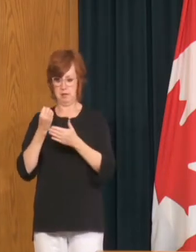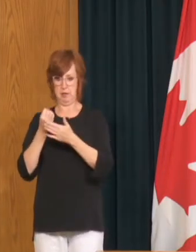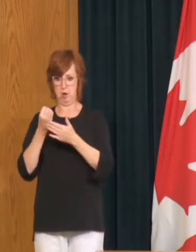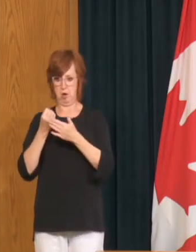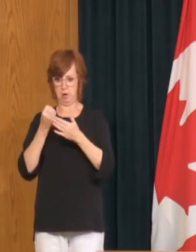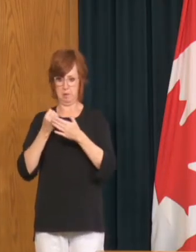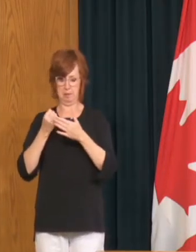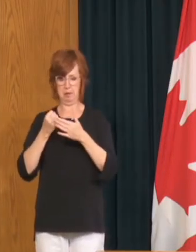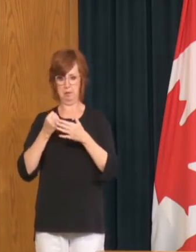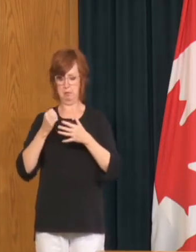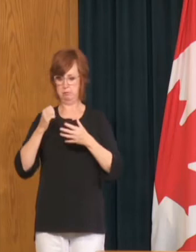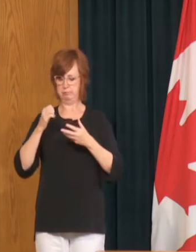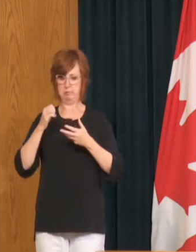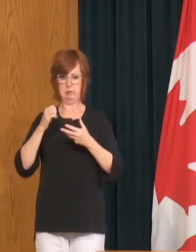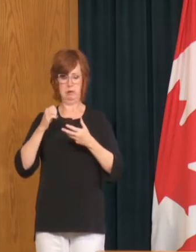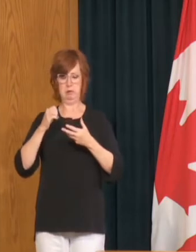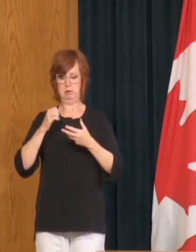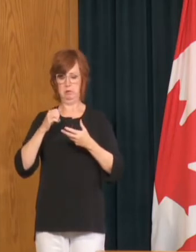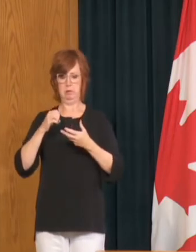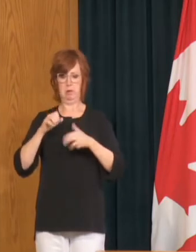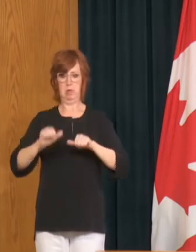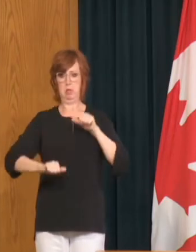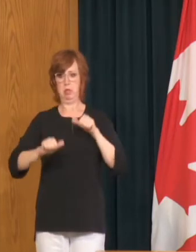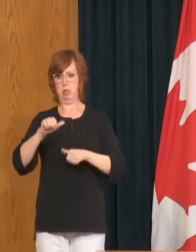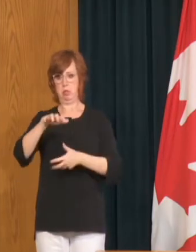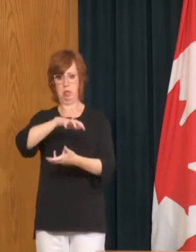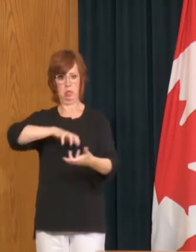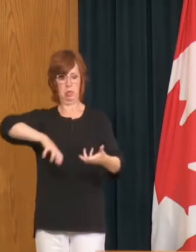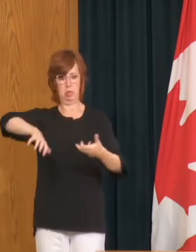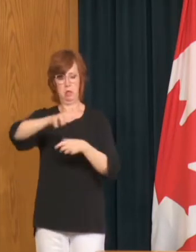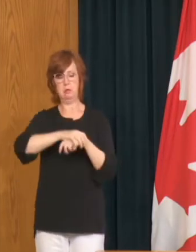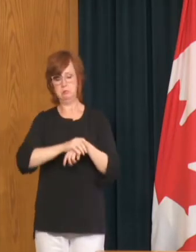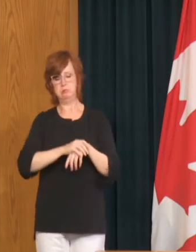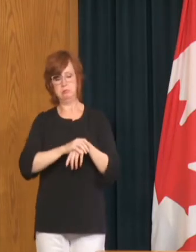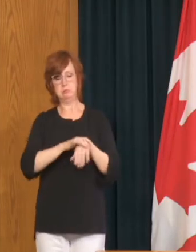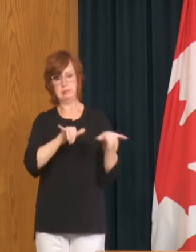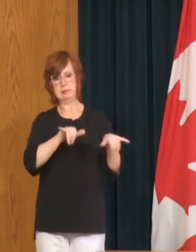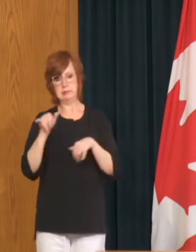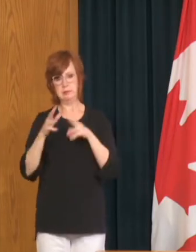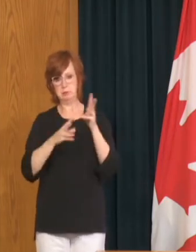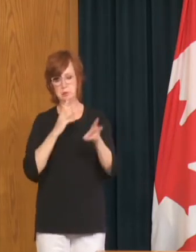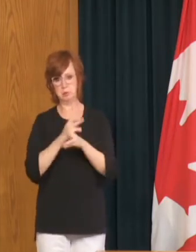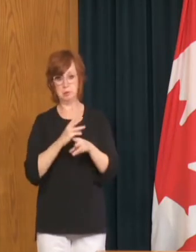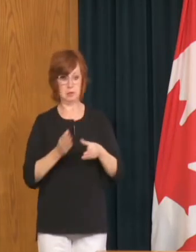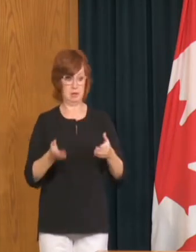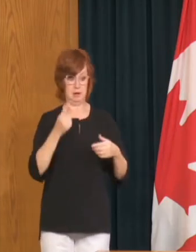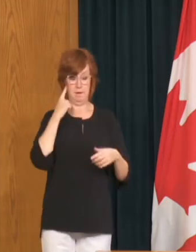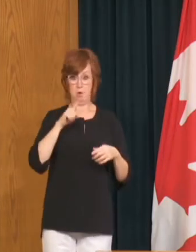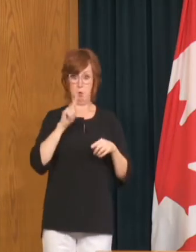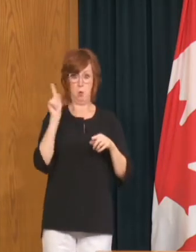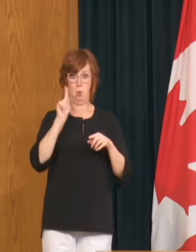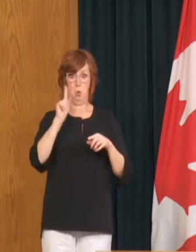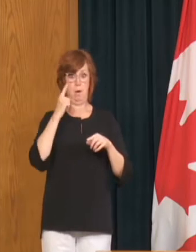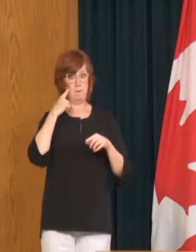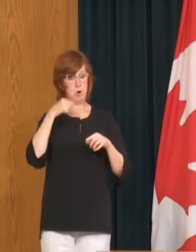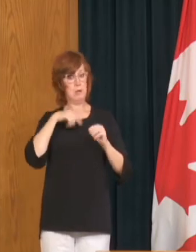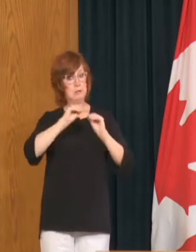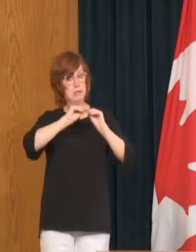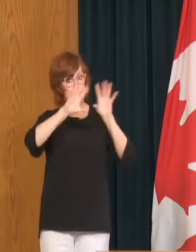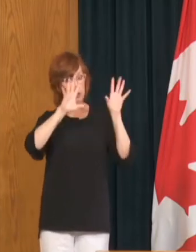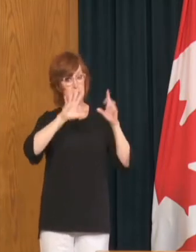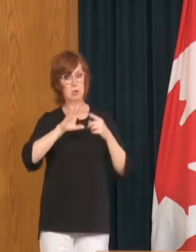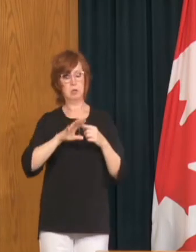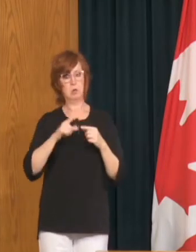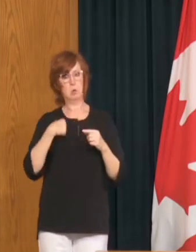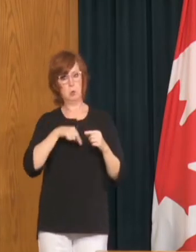uncertainty is what this government what this government's intents are post the election, pre the